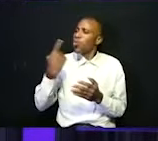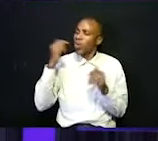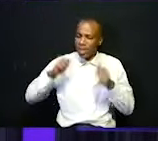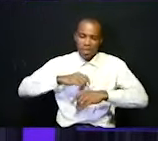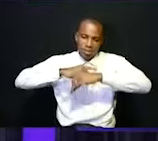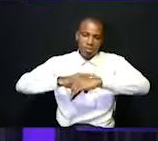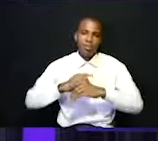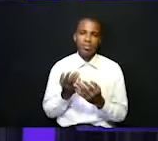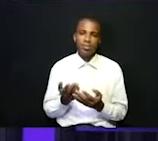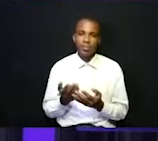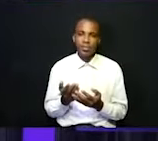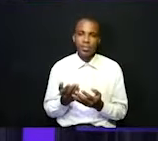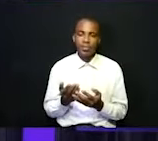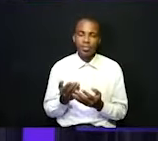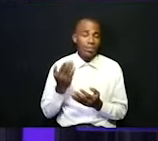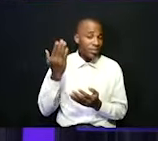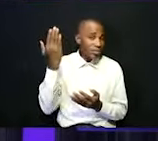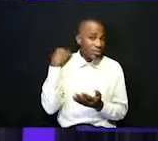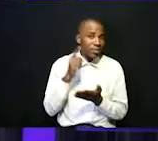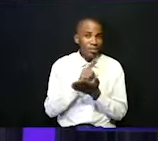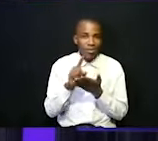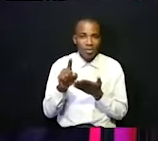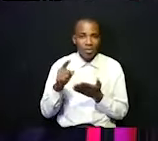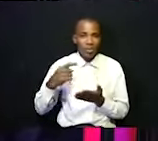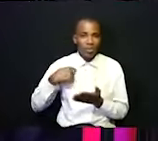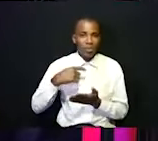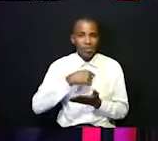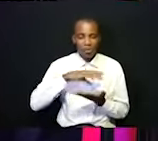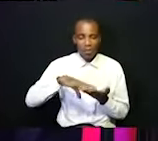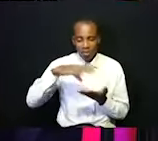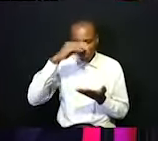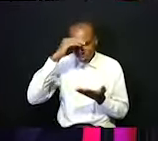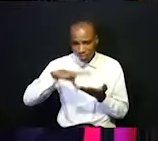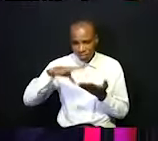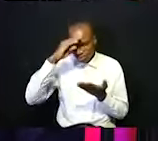Almighty? Last week we studied that the primary role of the disciples were to